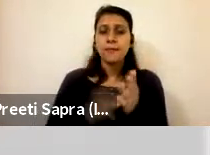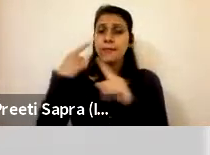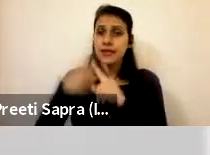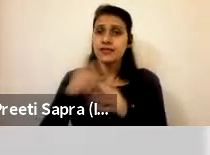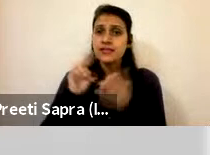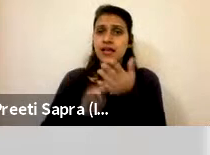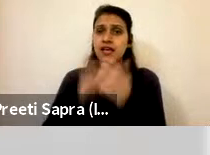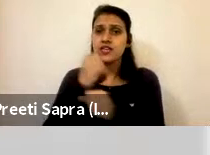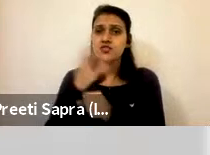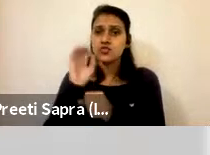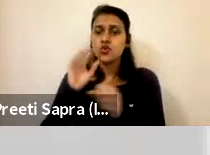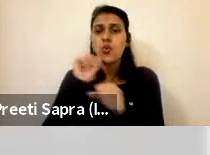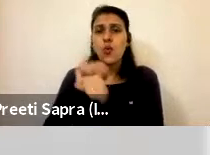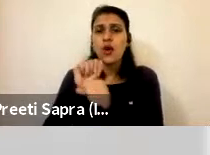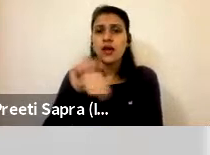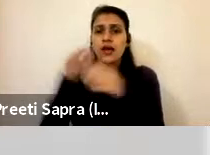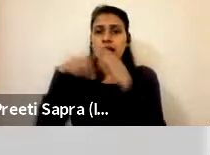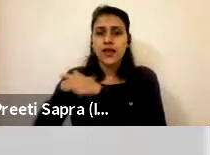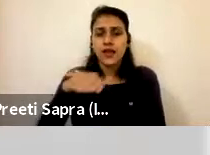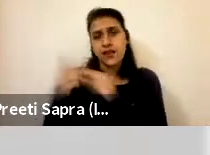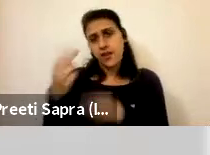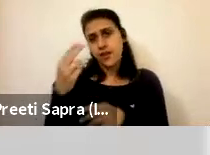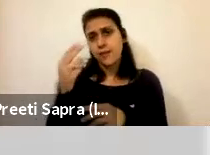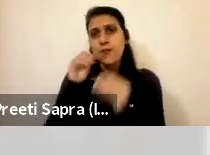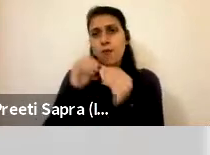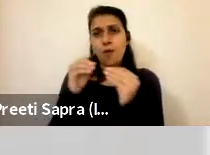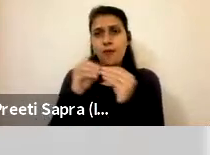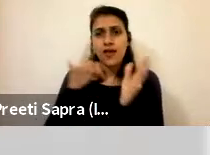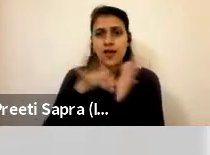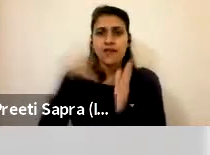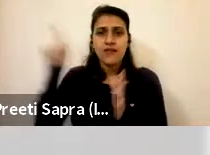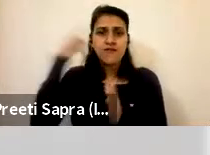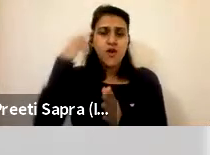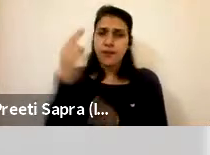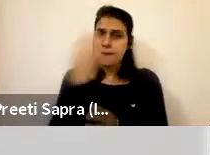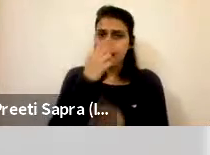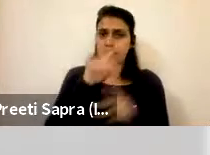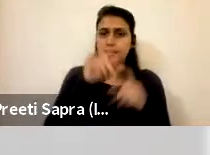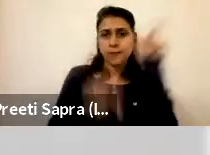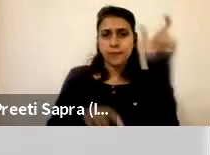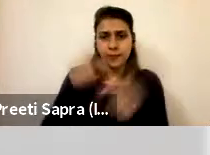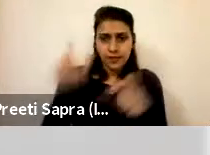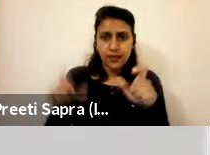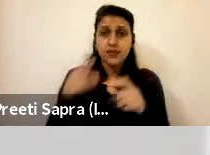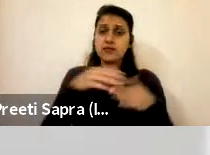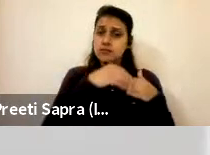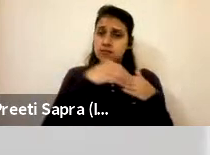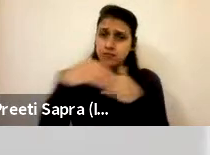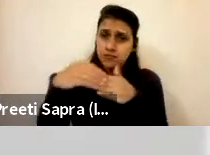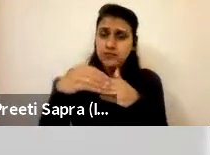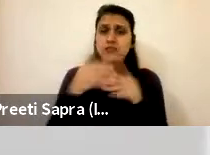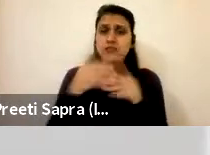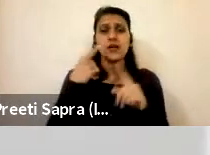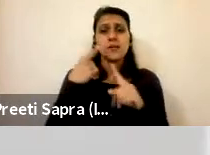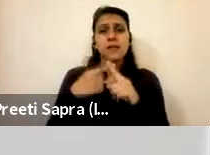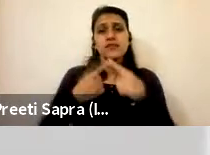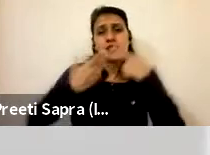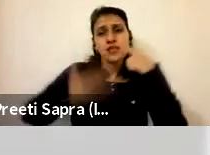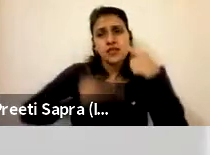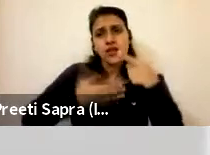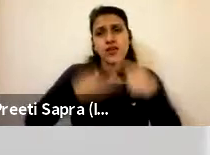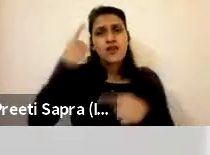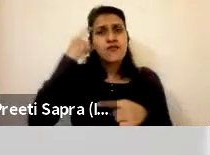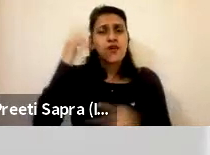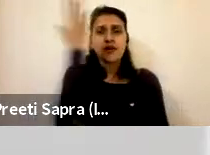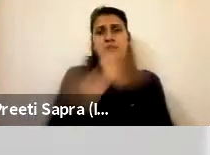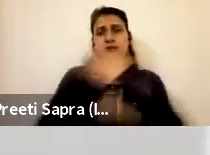towards empowerment of persons with blindness. I volunteer as a mentor and trainer for persons with